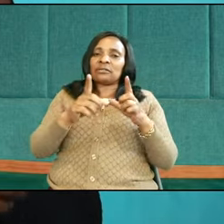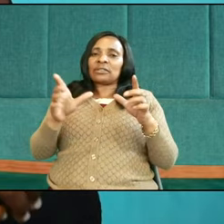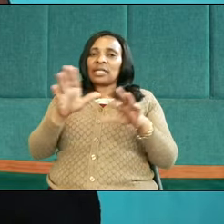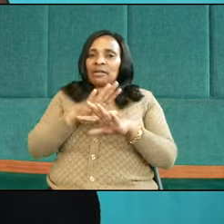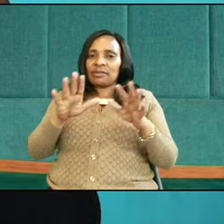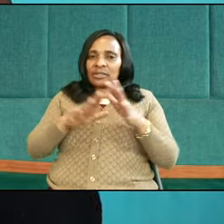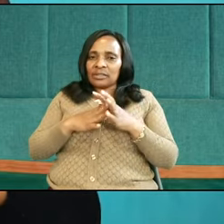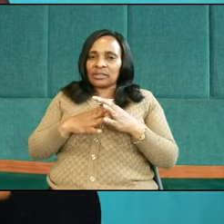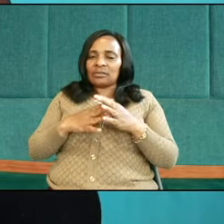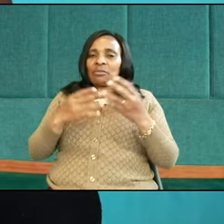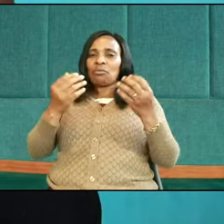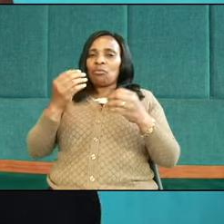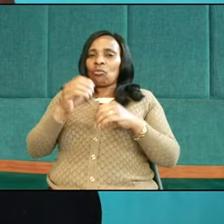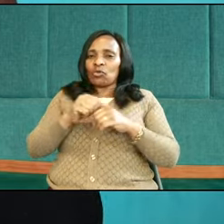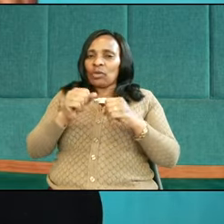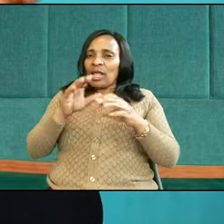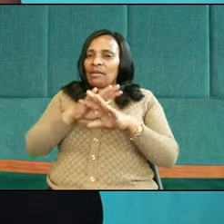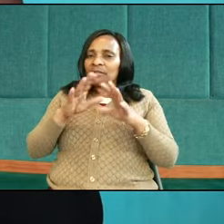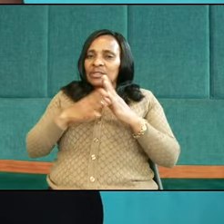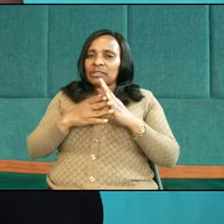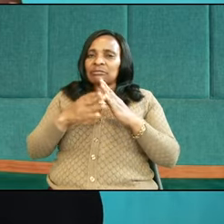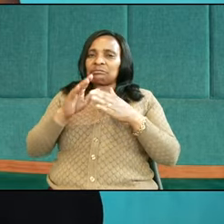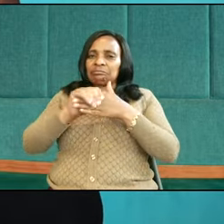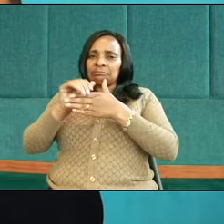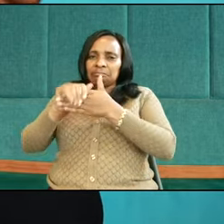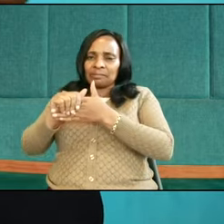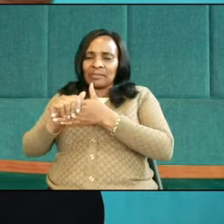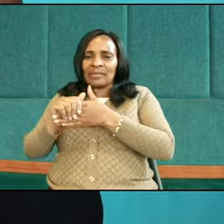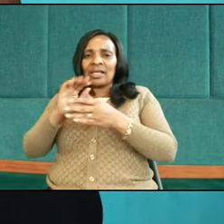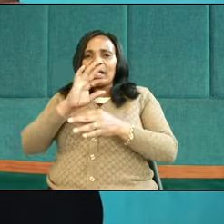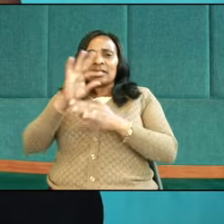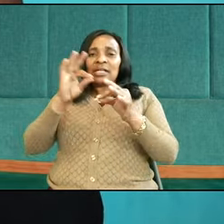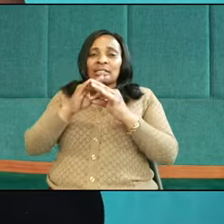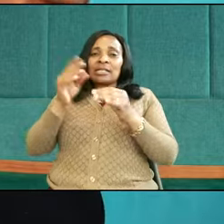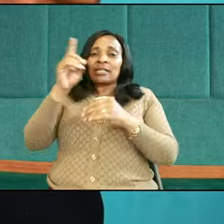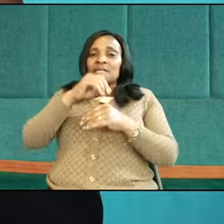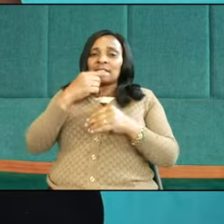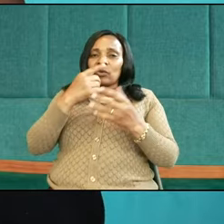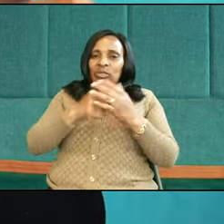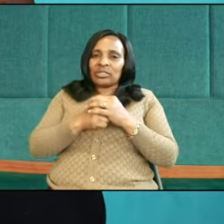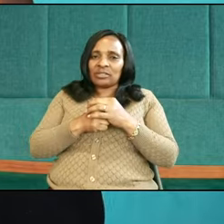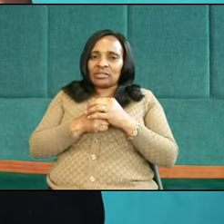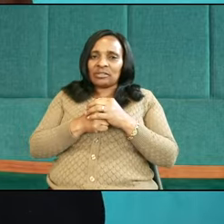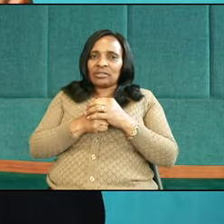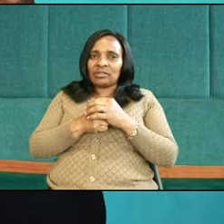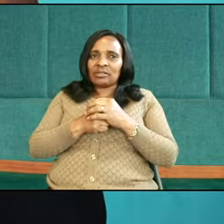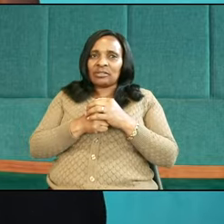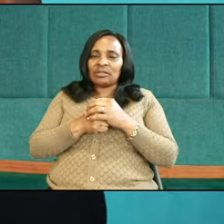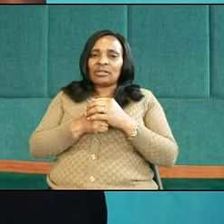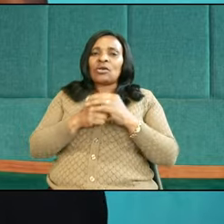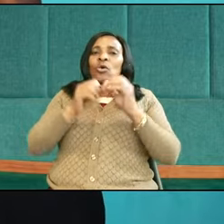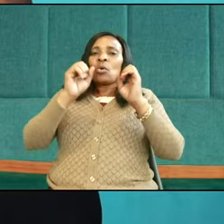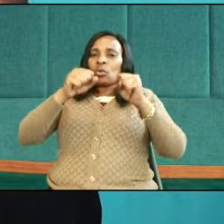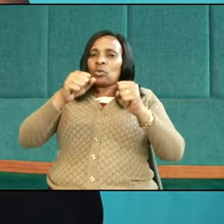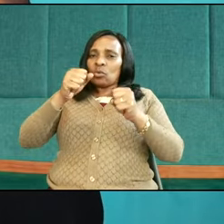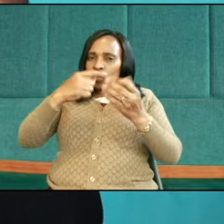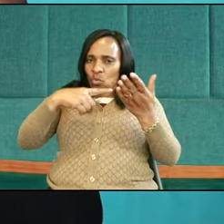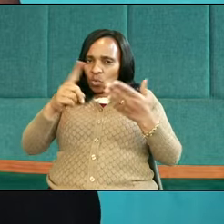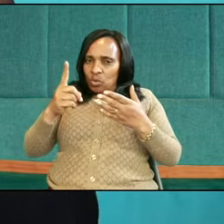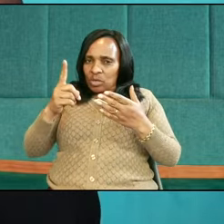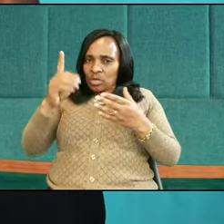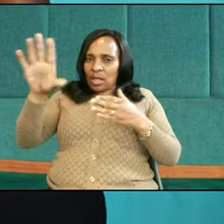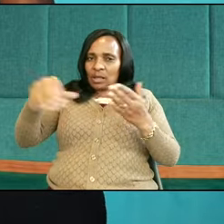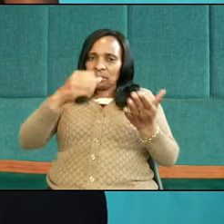and my academic transcripts. Is the exact day I was just saying, you know what? Okay, it's fine. They are legit. Good. You are